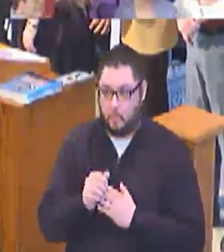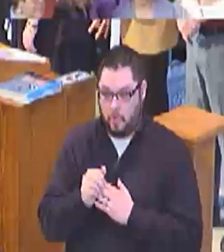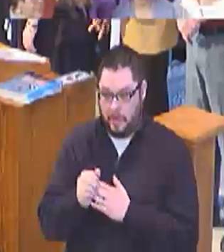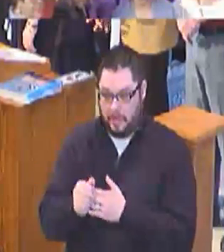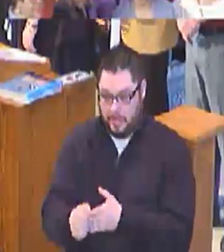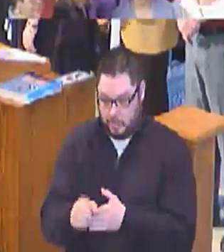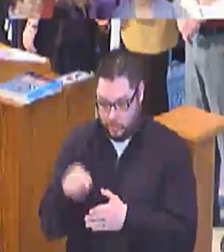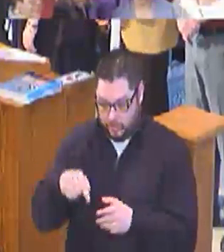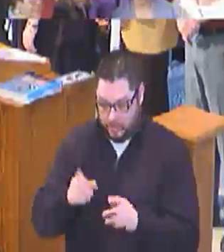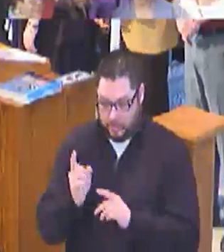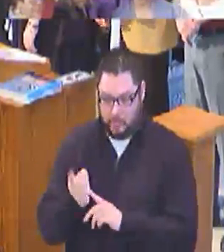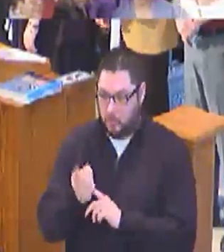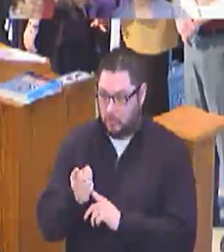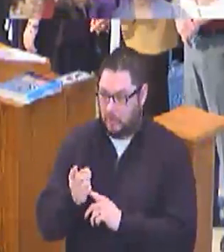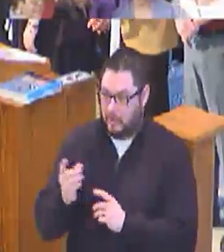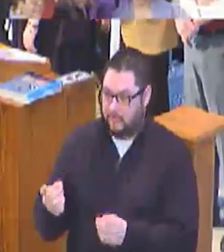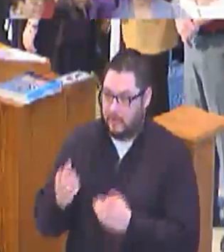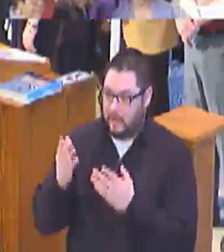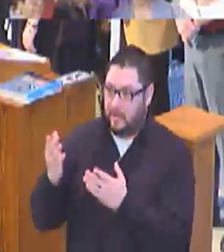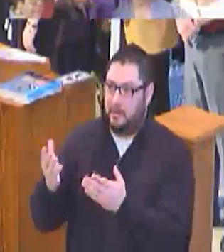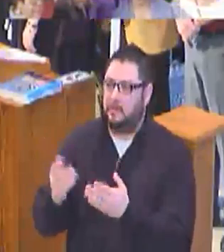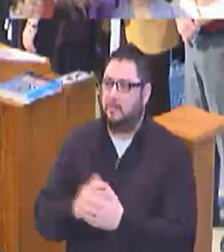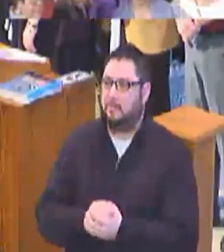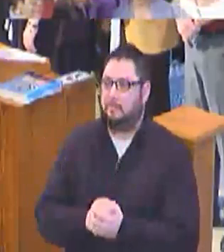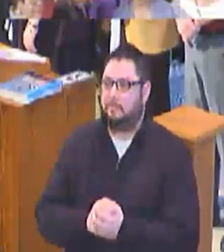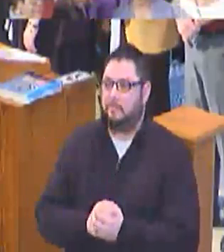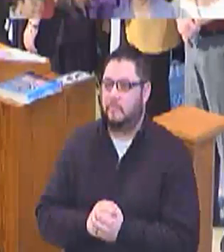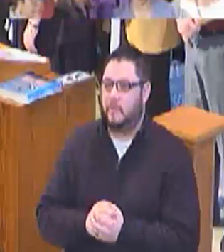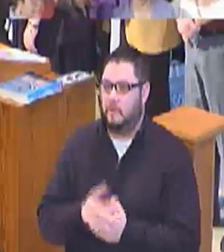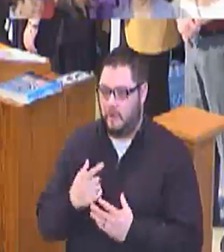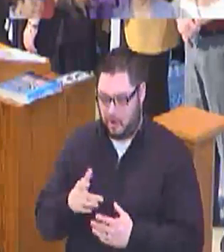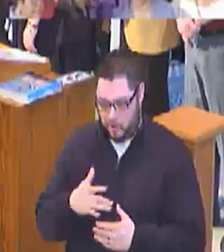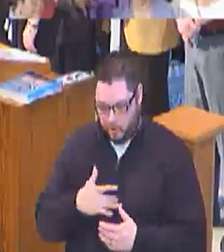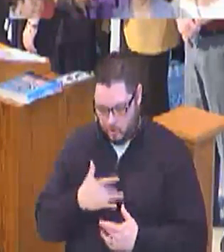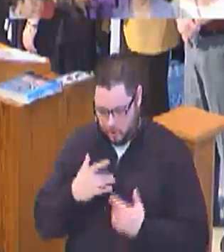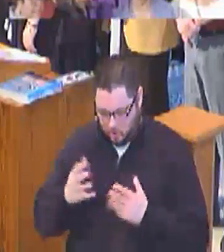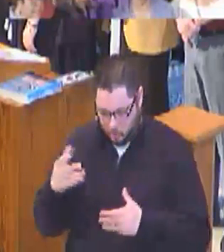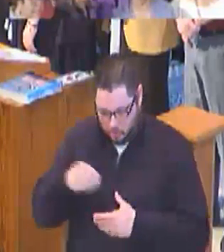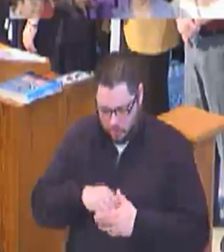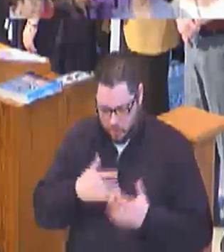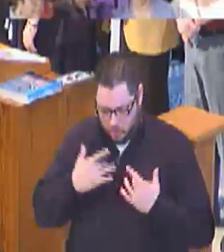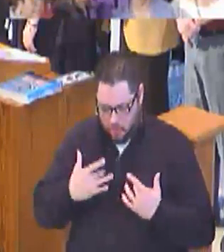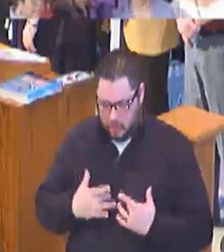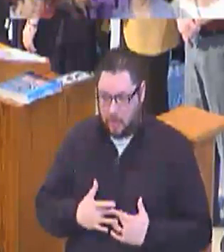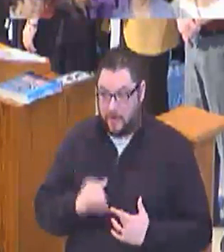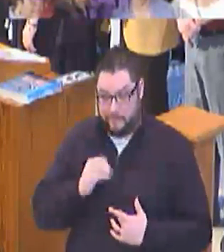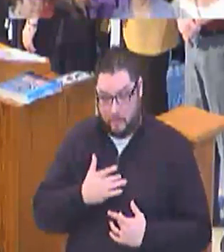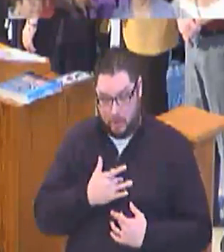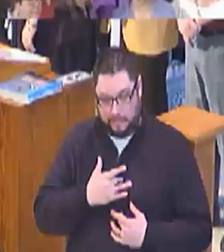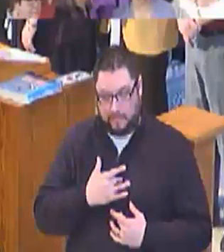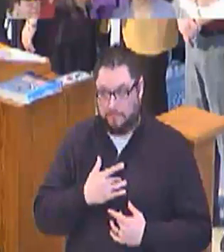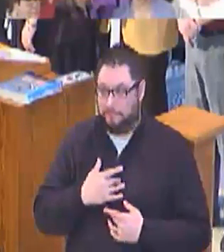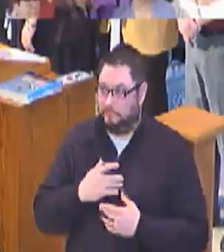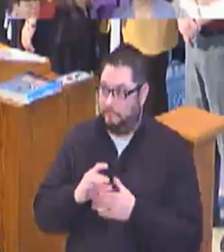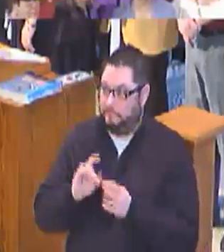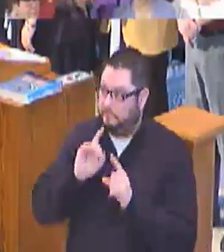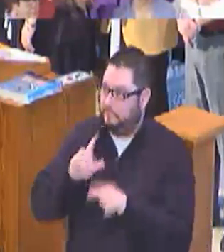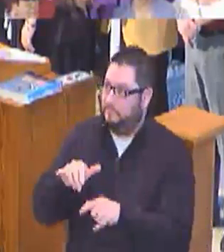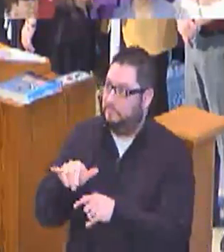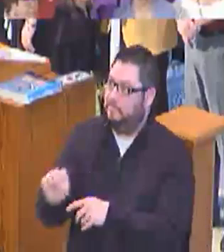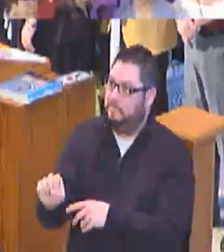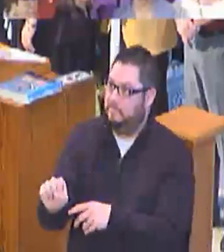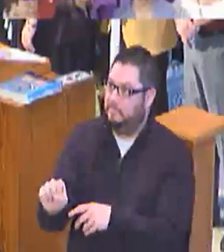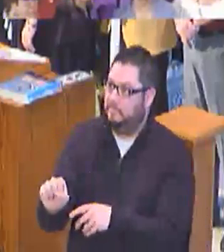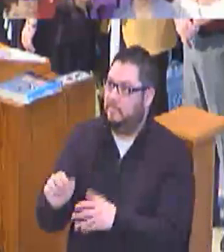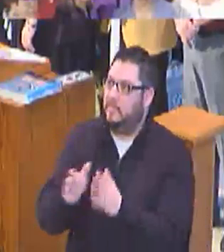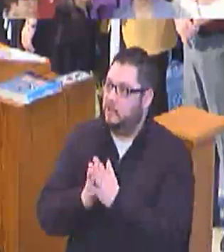this moment of dedication, I invite you to enter your heart space. And if your heart says yes, I ask that